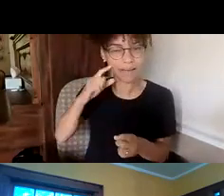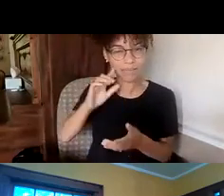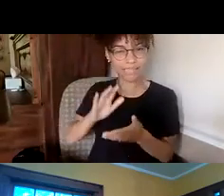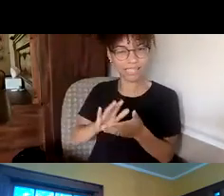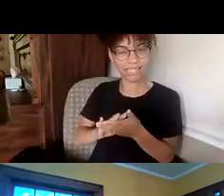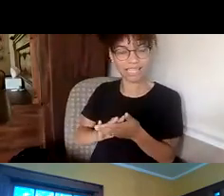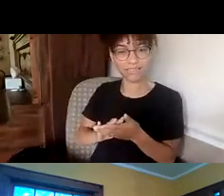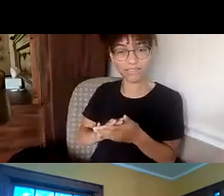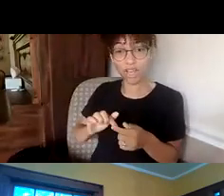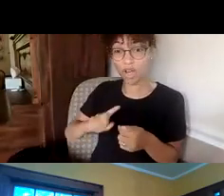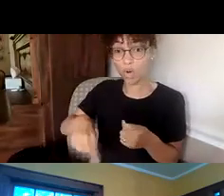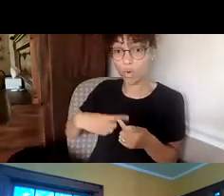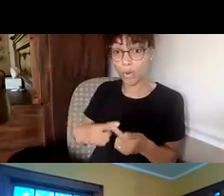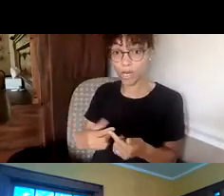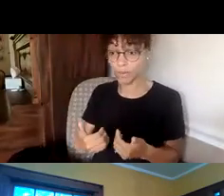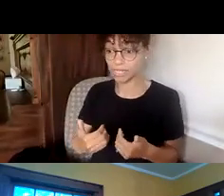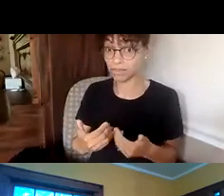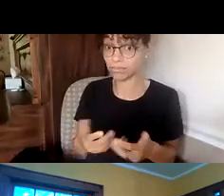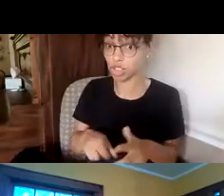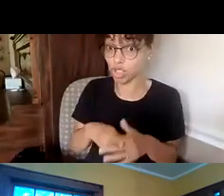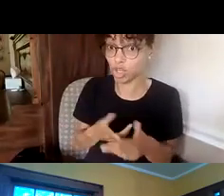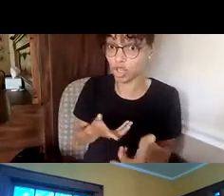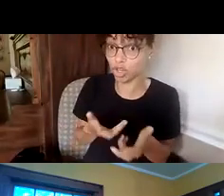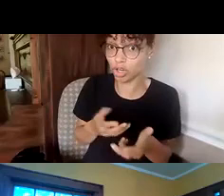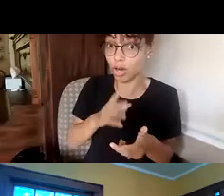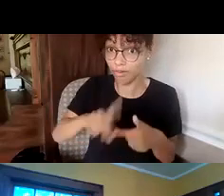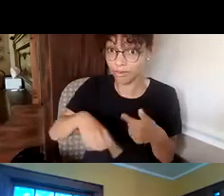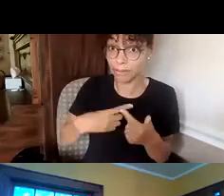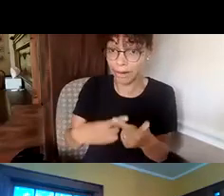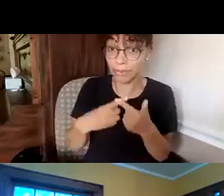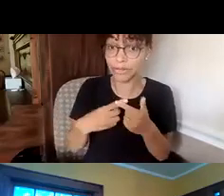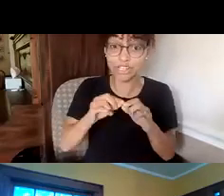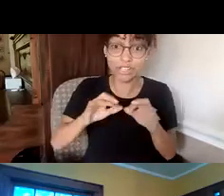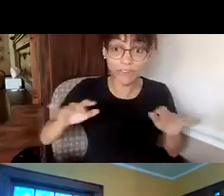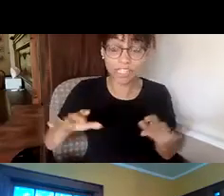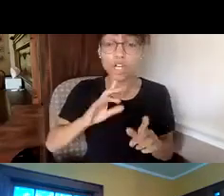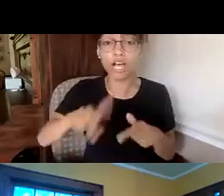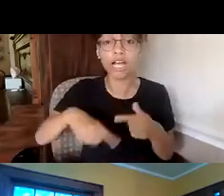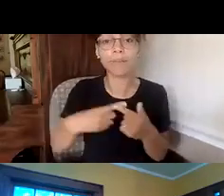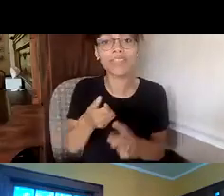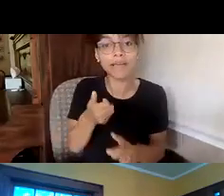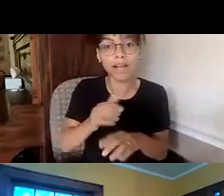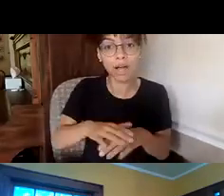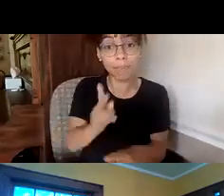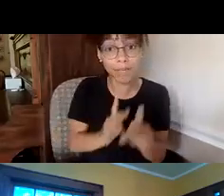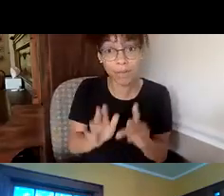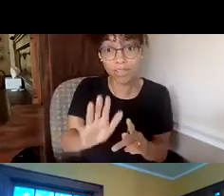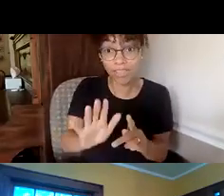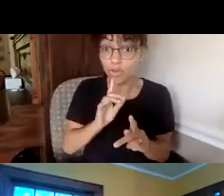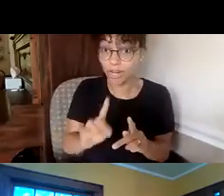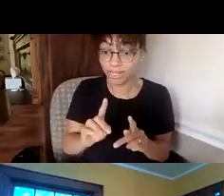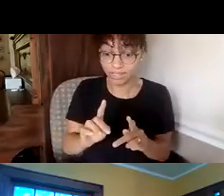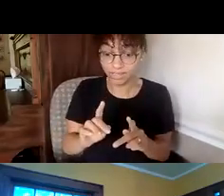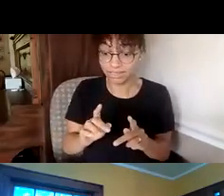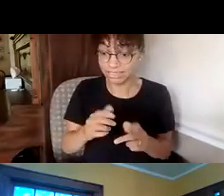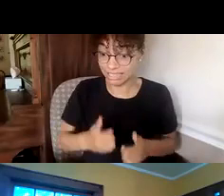can land the conversation about diversity, that the things that we do have a real world impact on people and on people's lives. I think the more that we can do that, the better. I think it